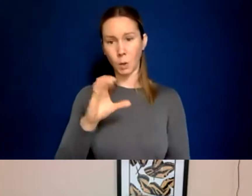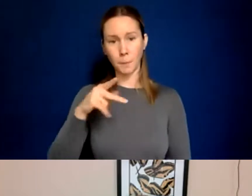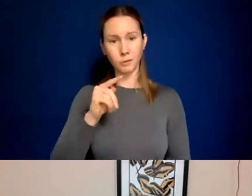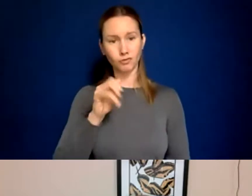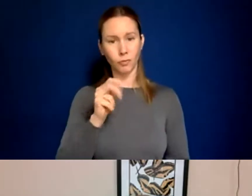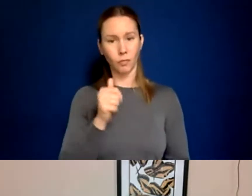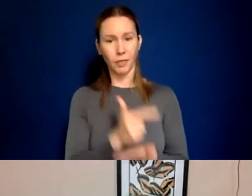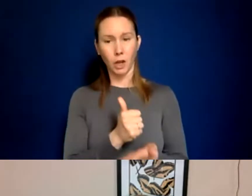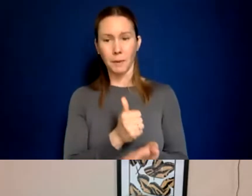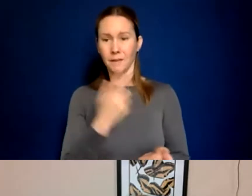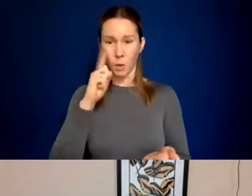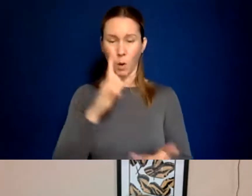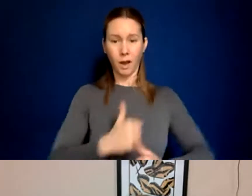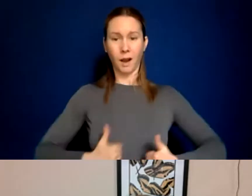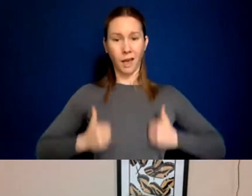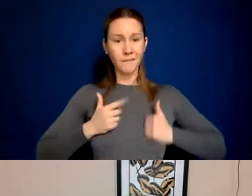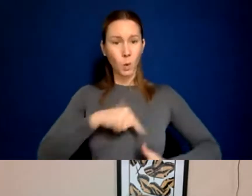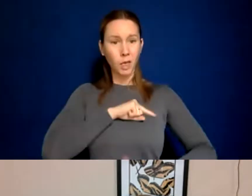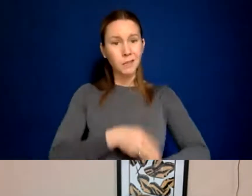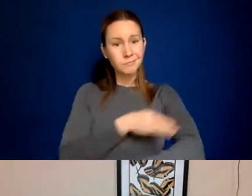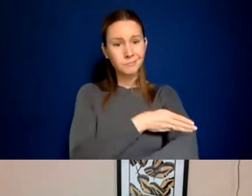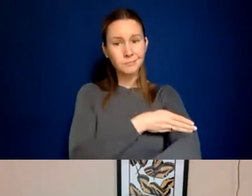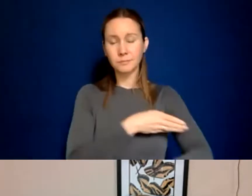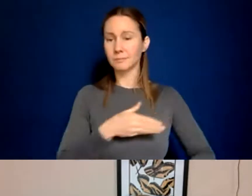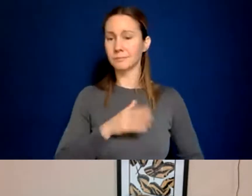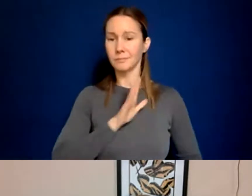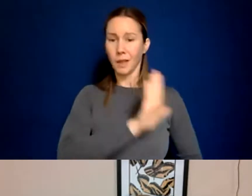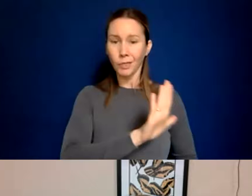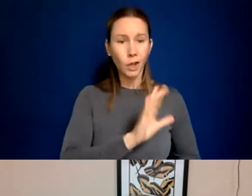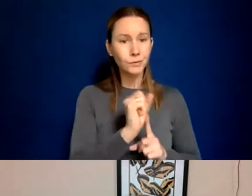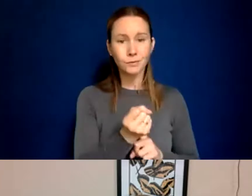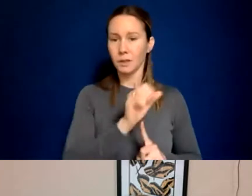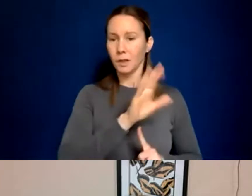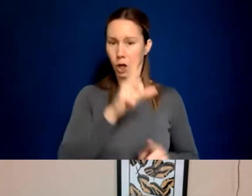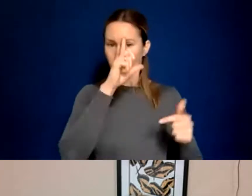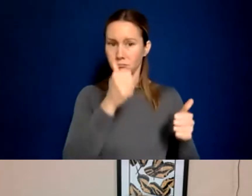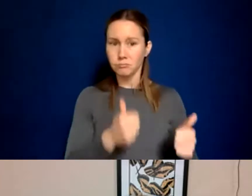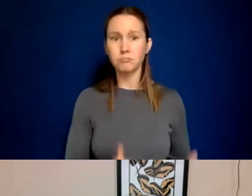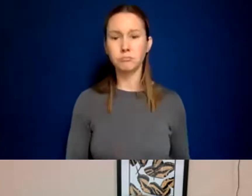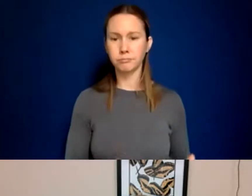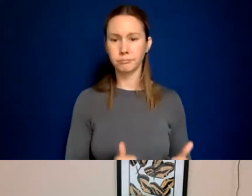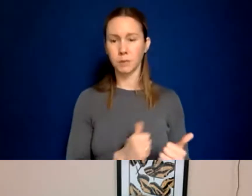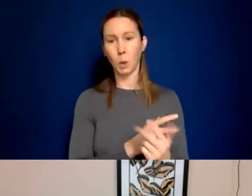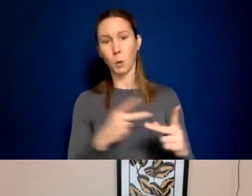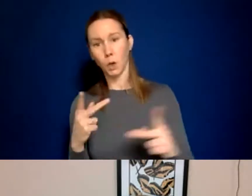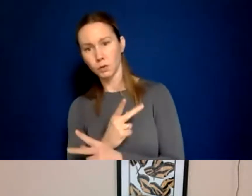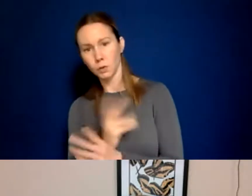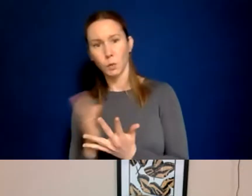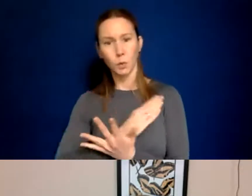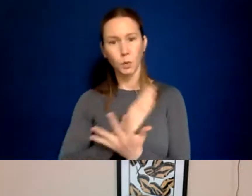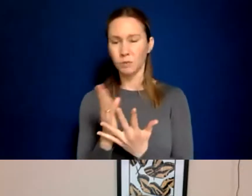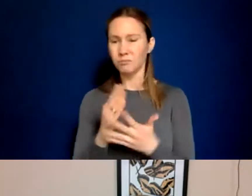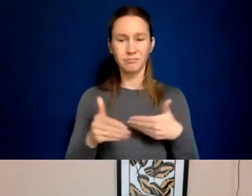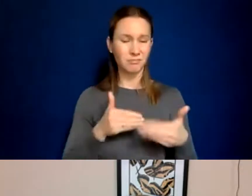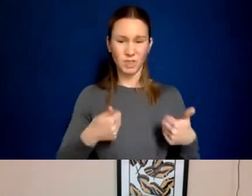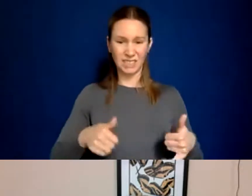life. So no matter where these patients are, what the progression of their disease is, there's always something that you can improve the quality. So as long as this